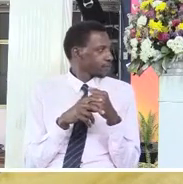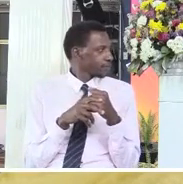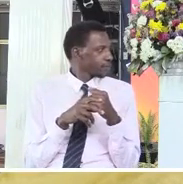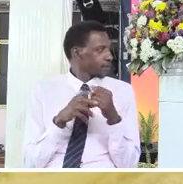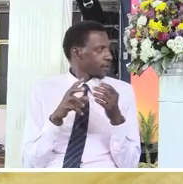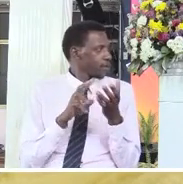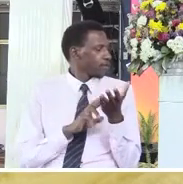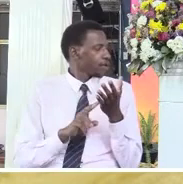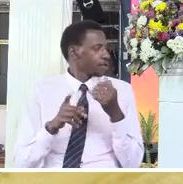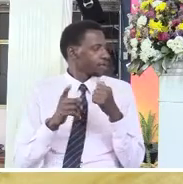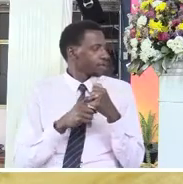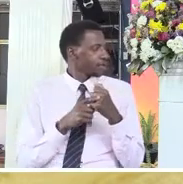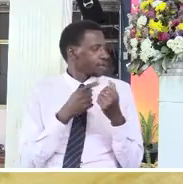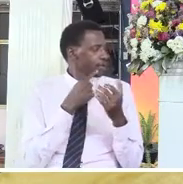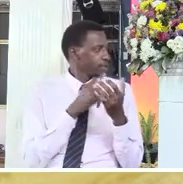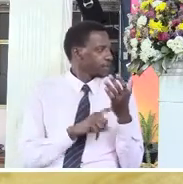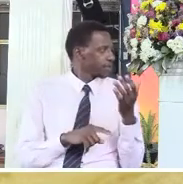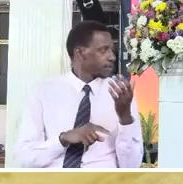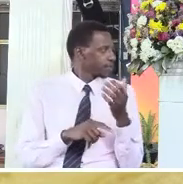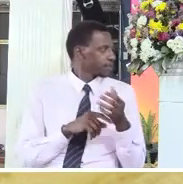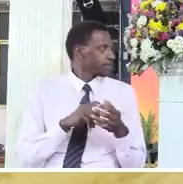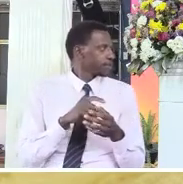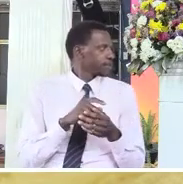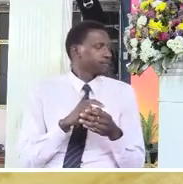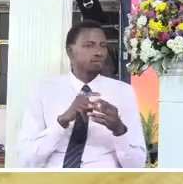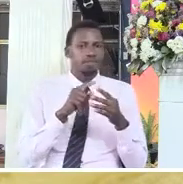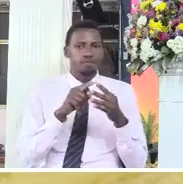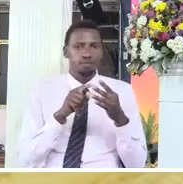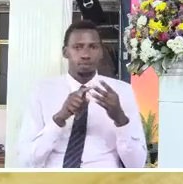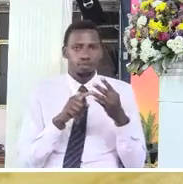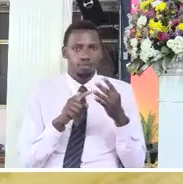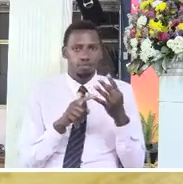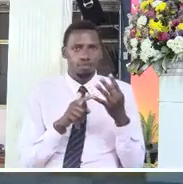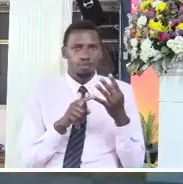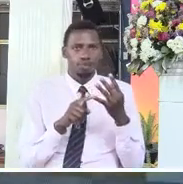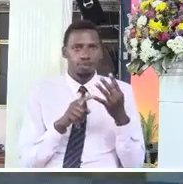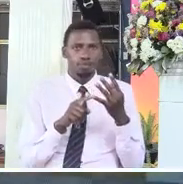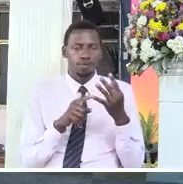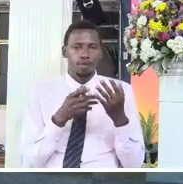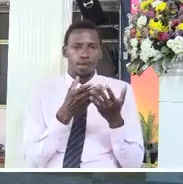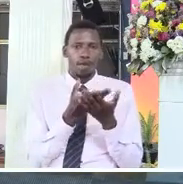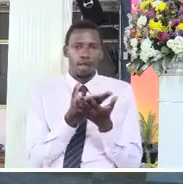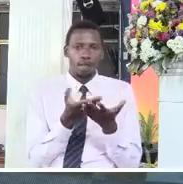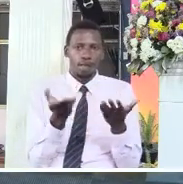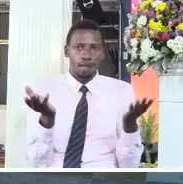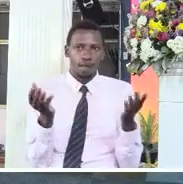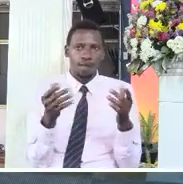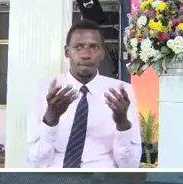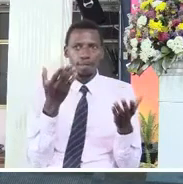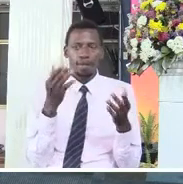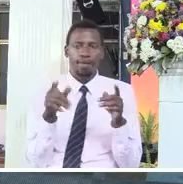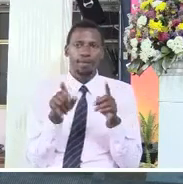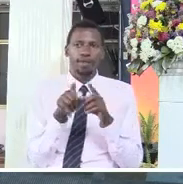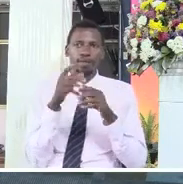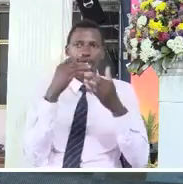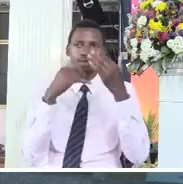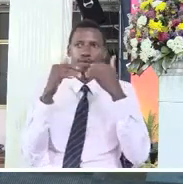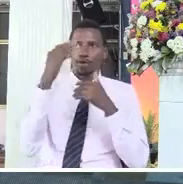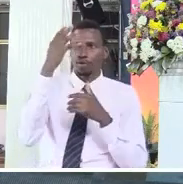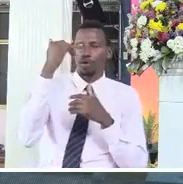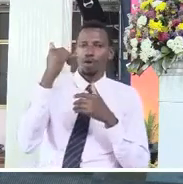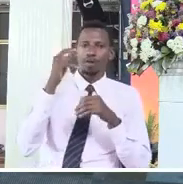verse 6, Daniel, Hananiah, Mishael, and Azariah. They were more like in a university. It was like the colonial